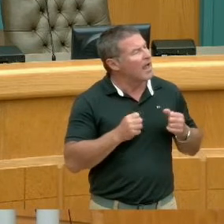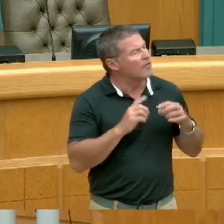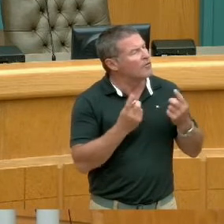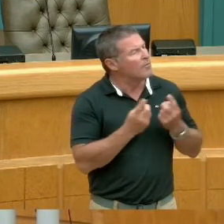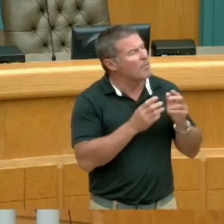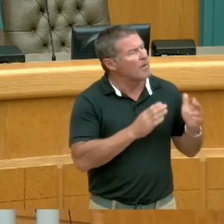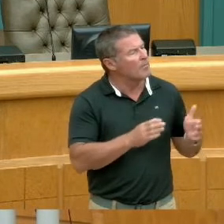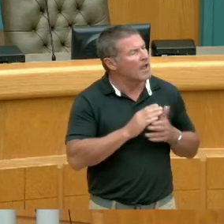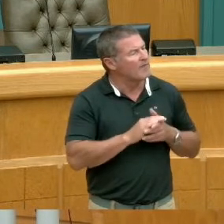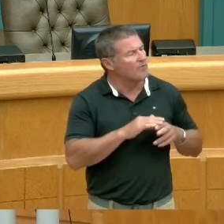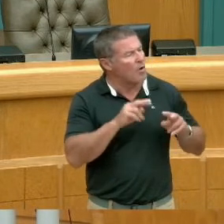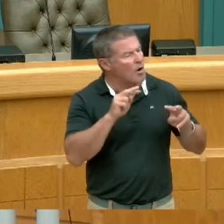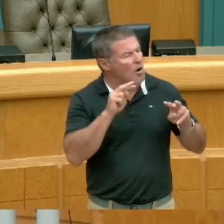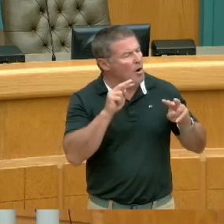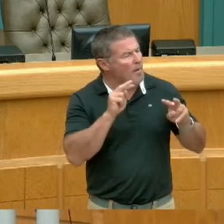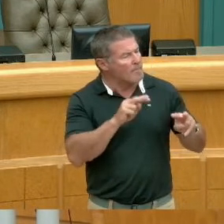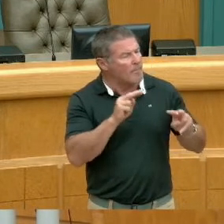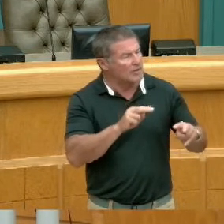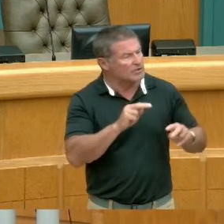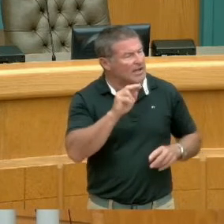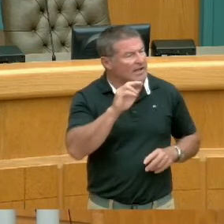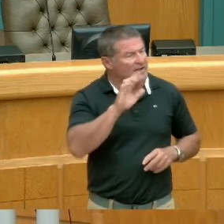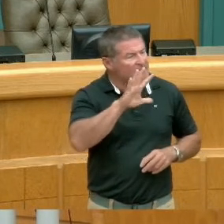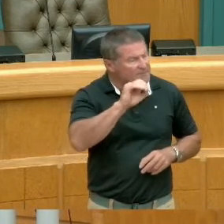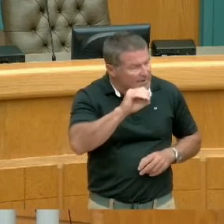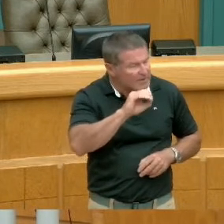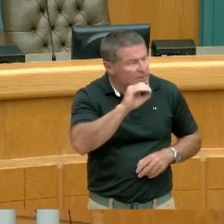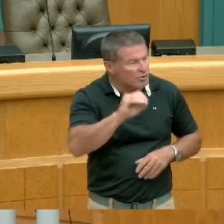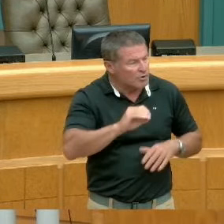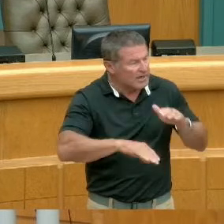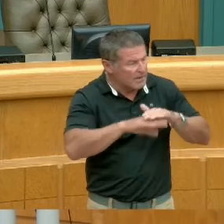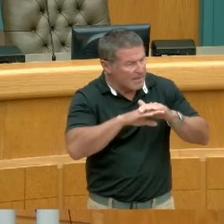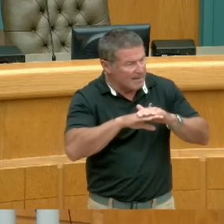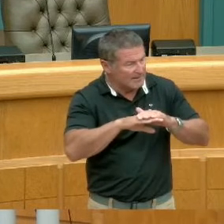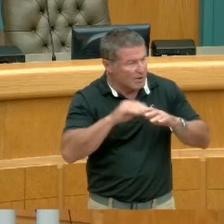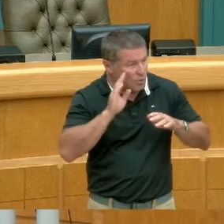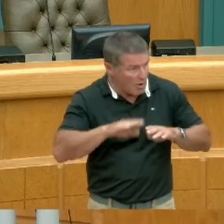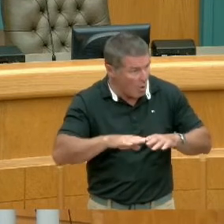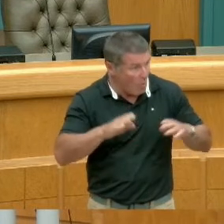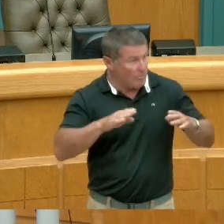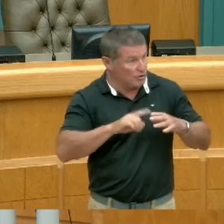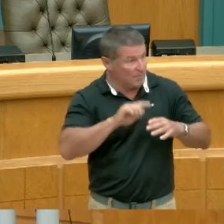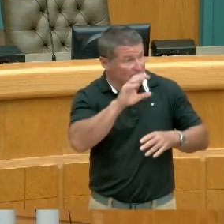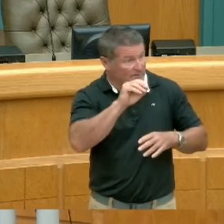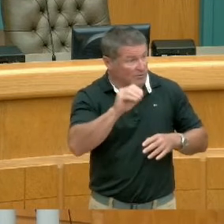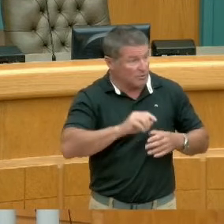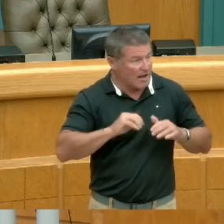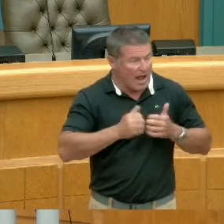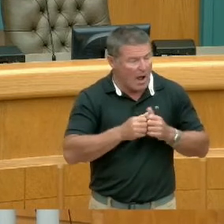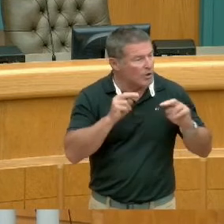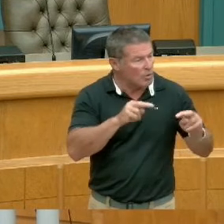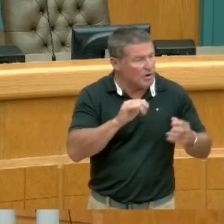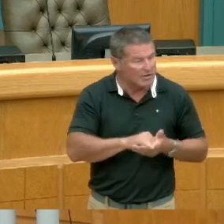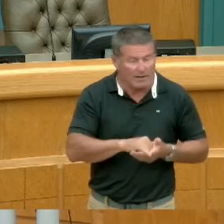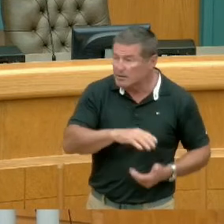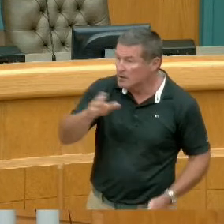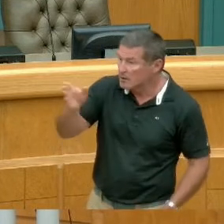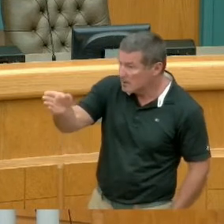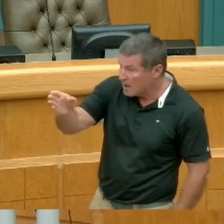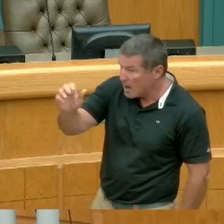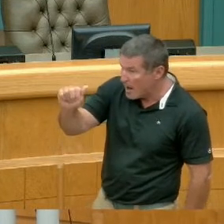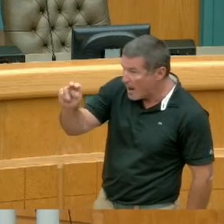monitoring the 50% capacity rule increase that's happening on Friday in restaurants? Let's see if Annette